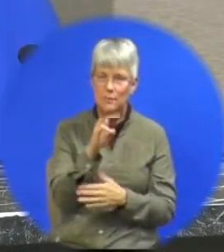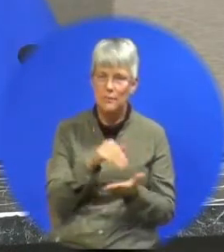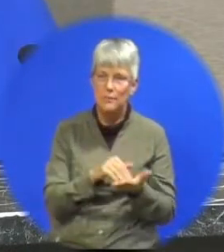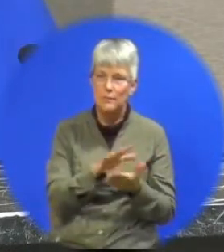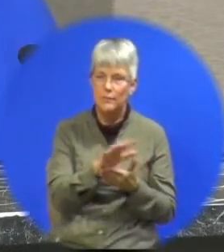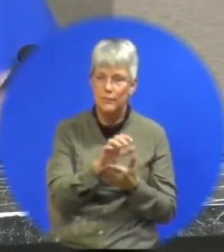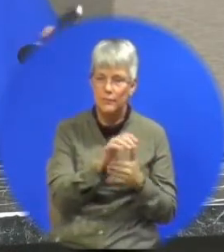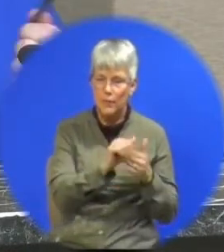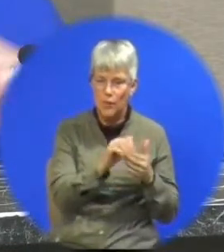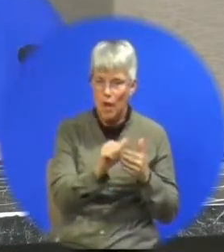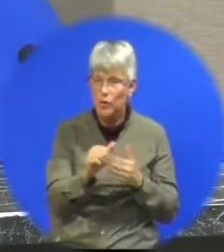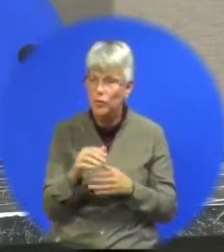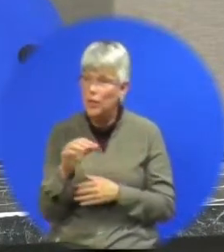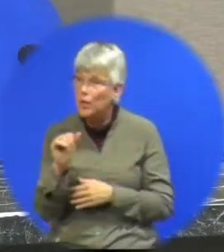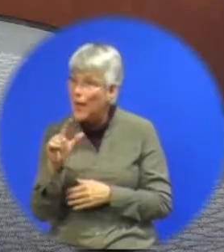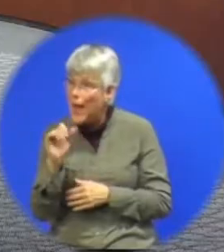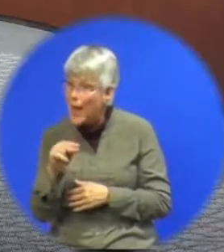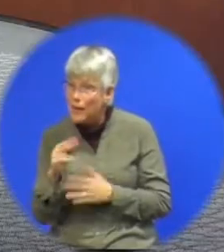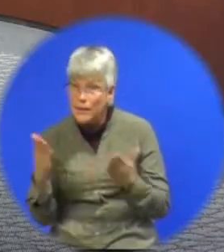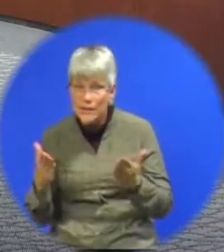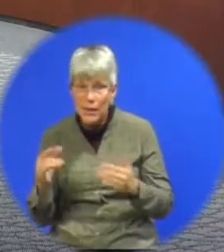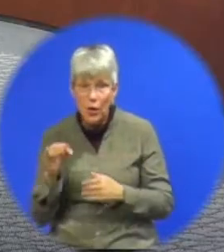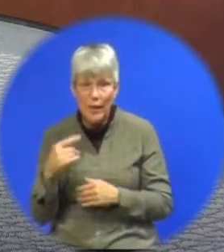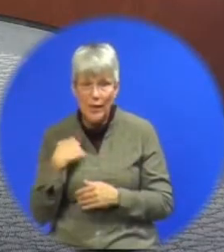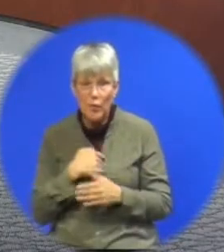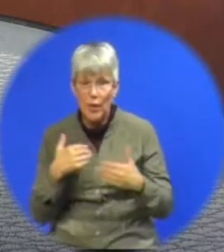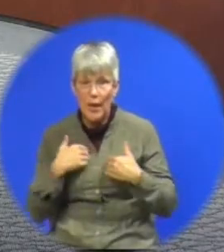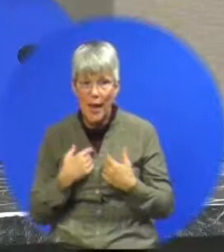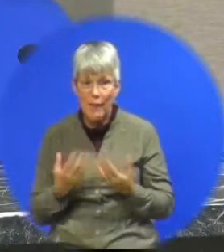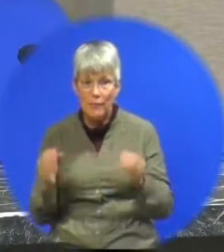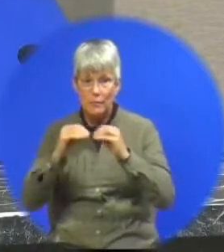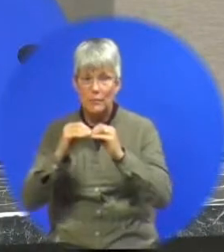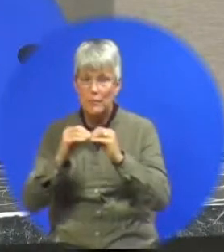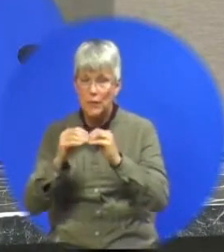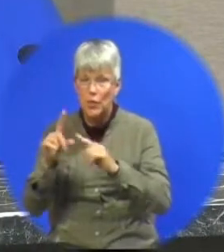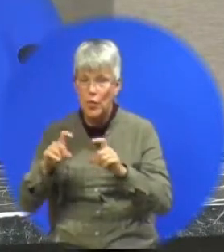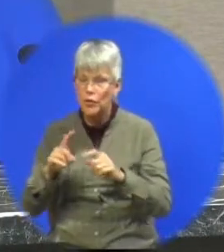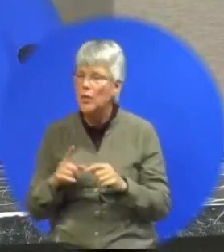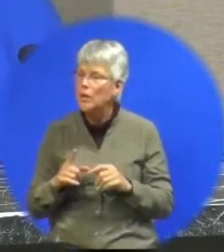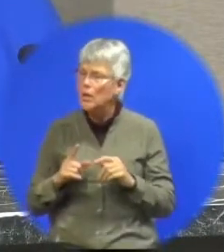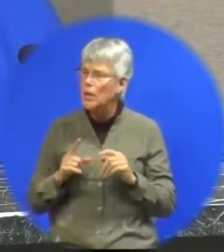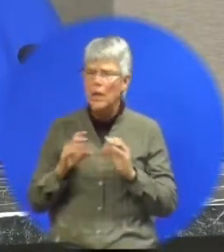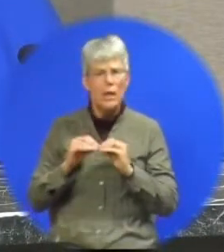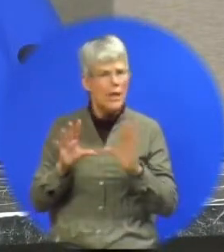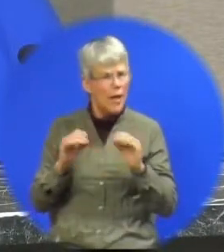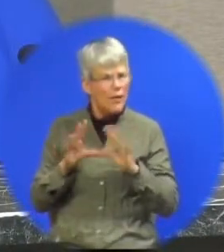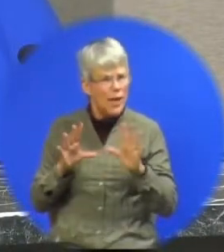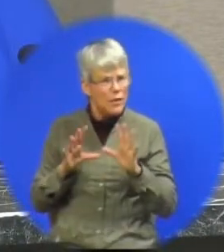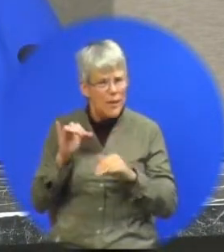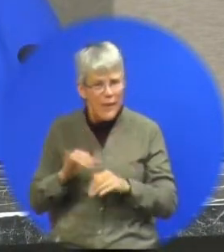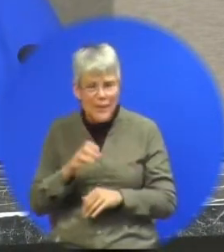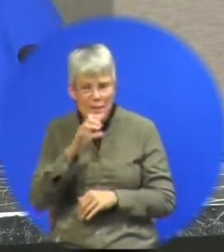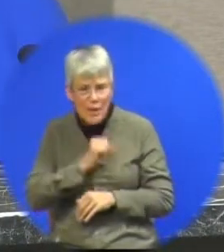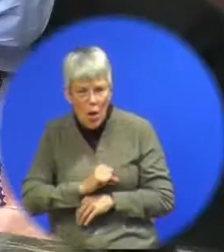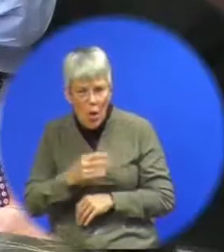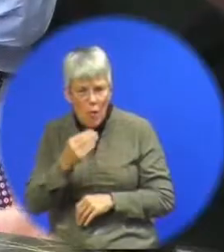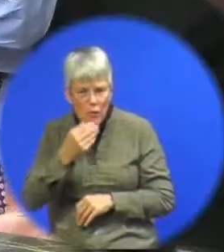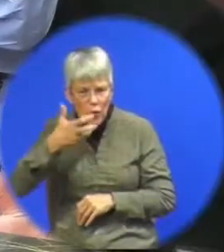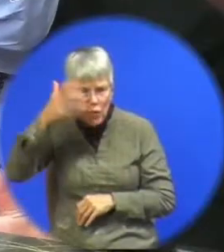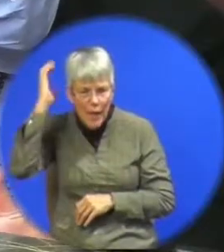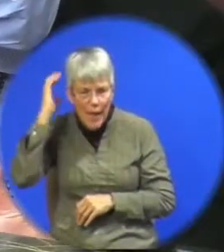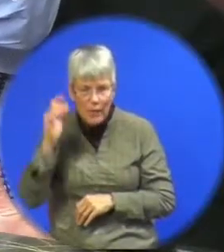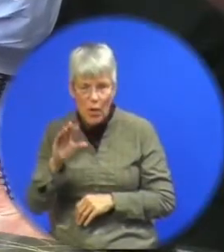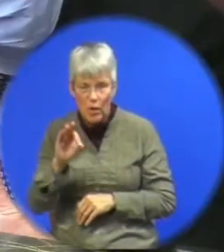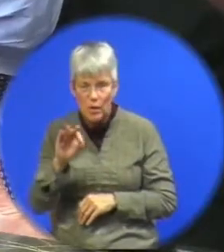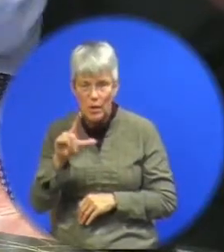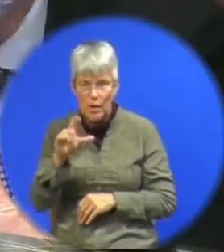Question for City Council? And Alan is here if we have any further questions. Just for clarification, this would be the old Food Lion building on Fleming